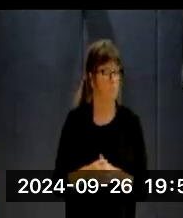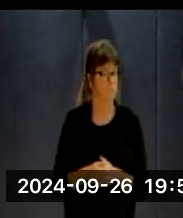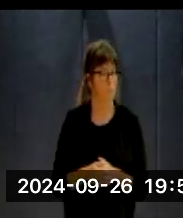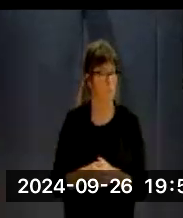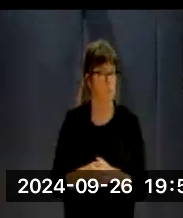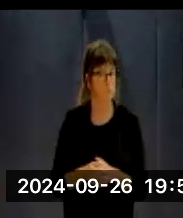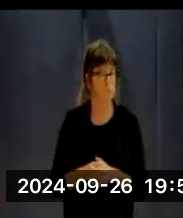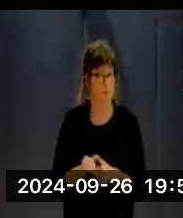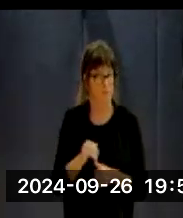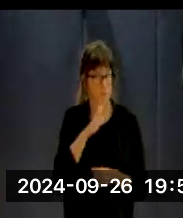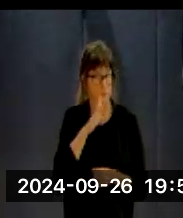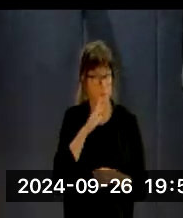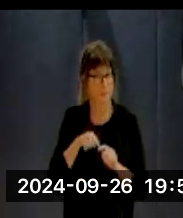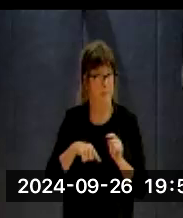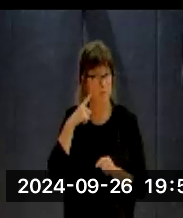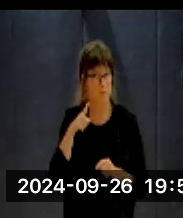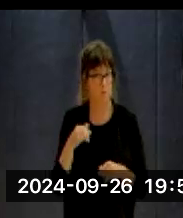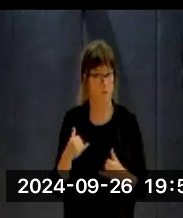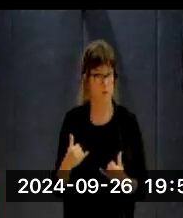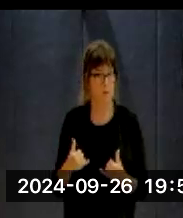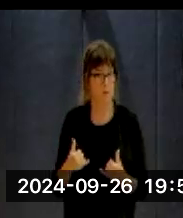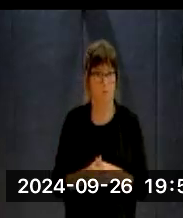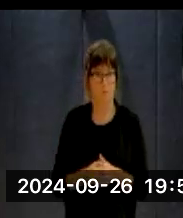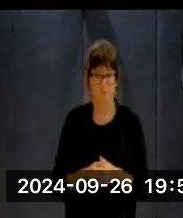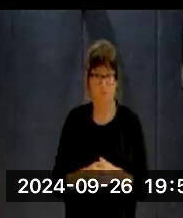if you're speaking, we can't hear you right now.